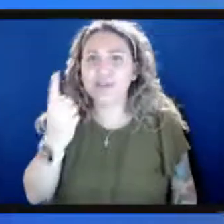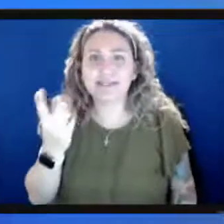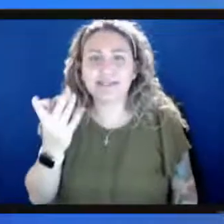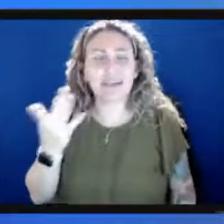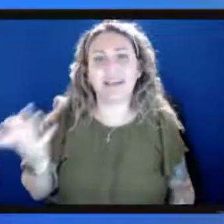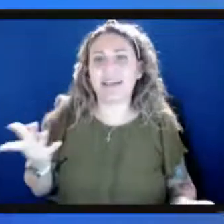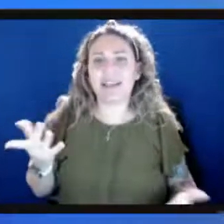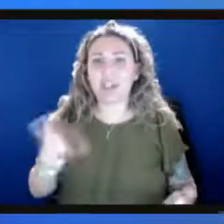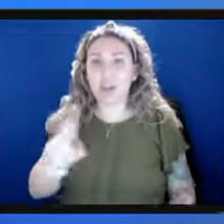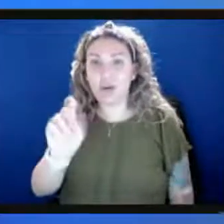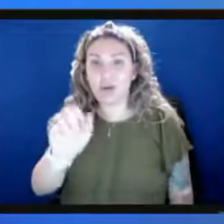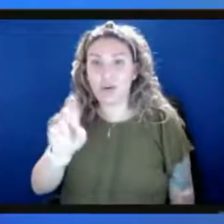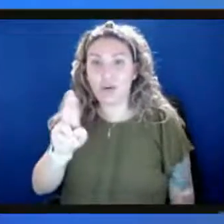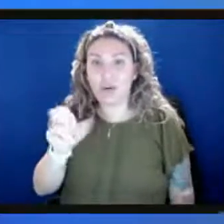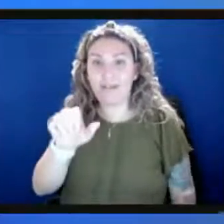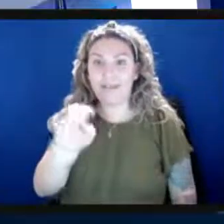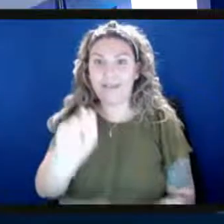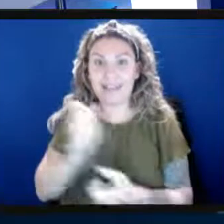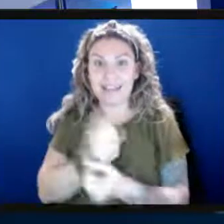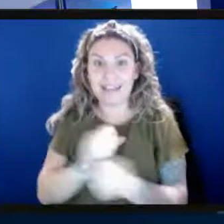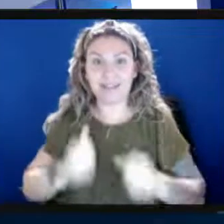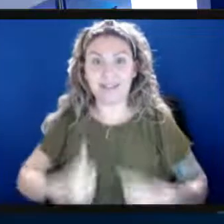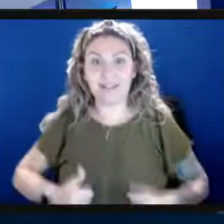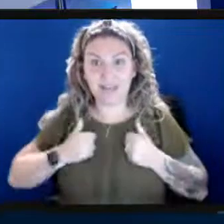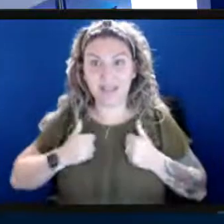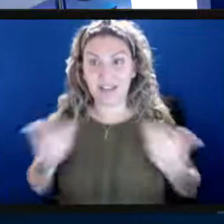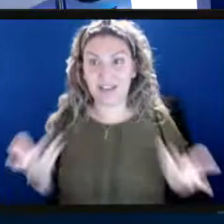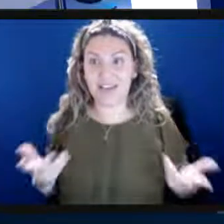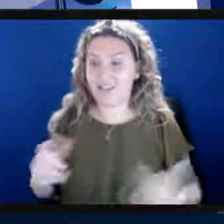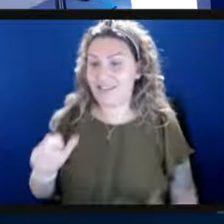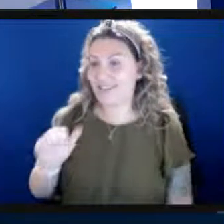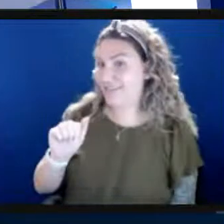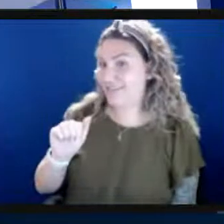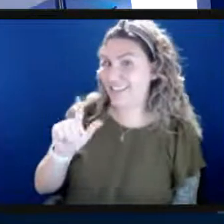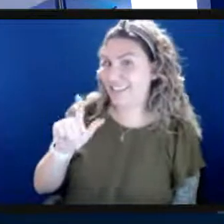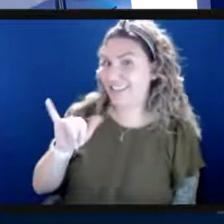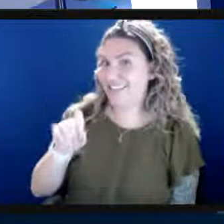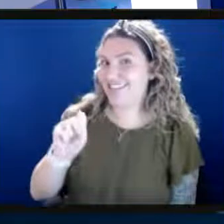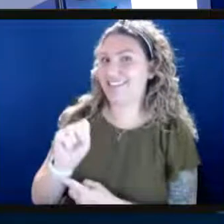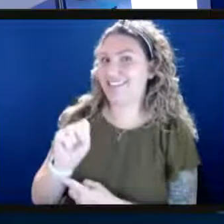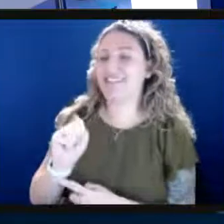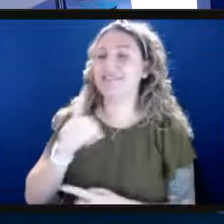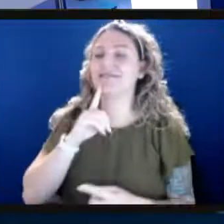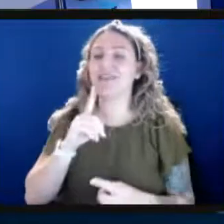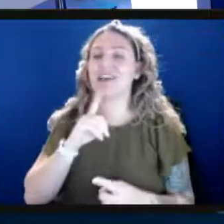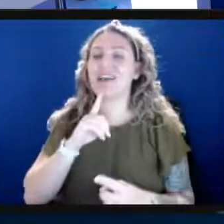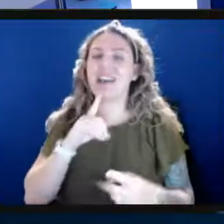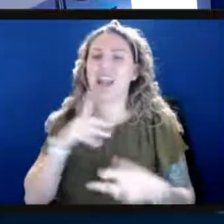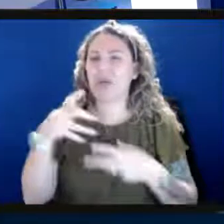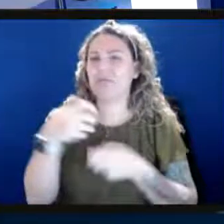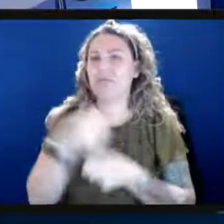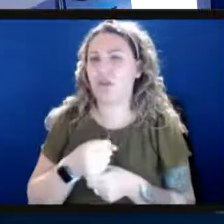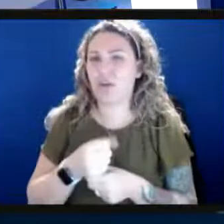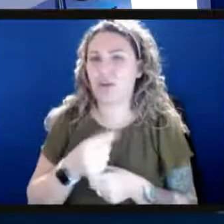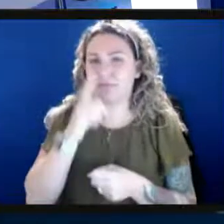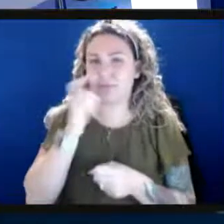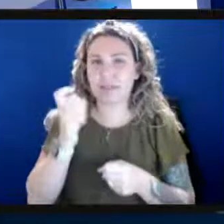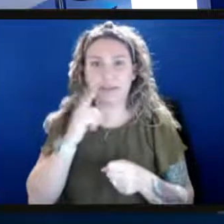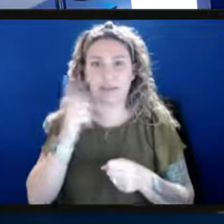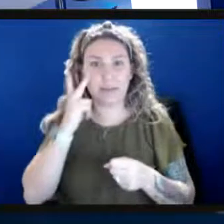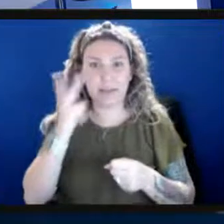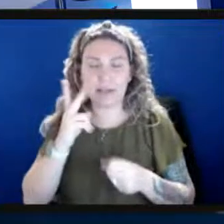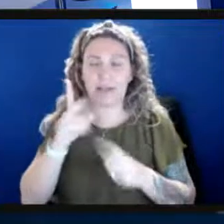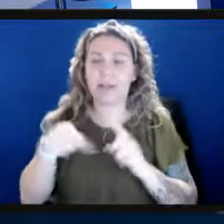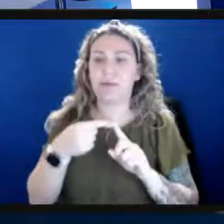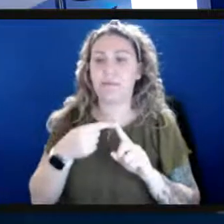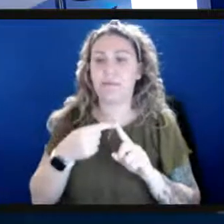lives. All right, Alexis. I am getting, and I'll just paraphrase this because I'm seeing about